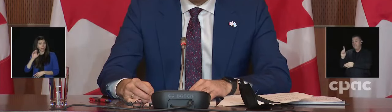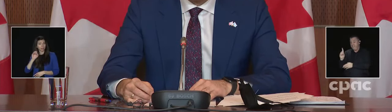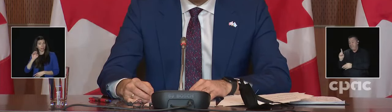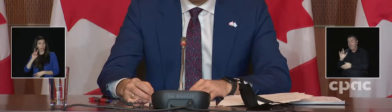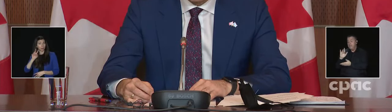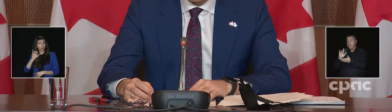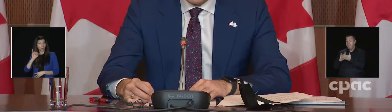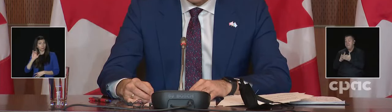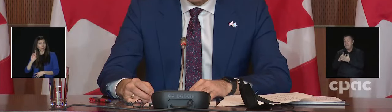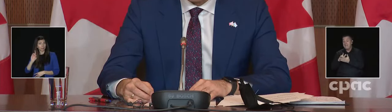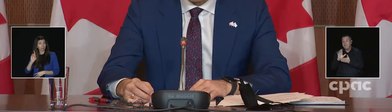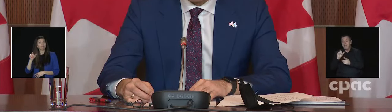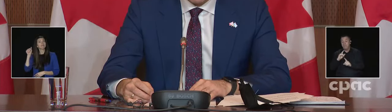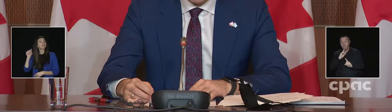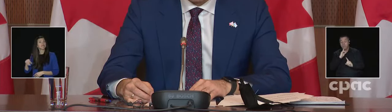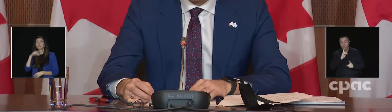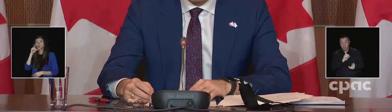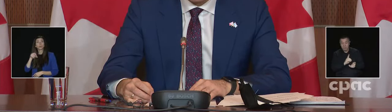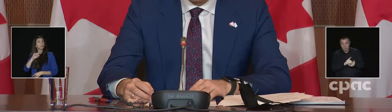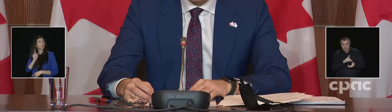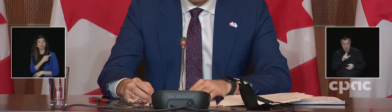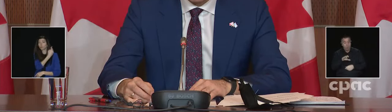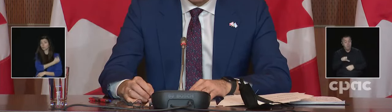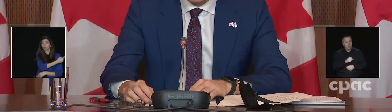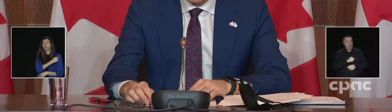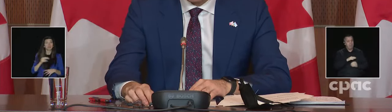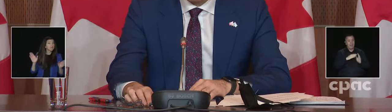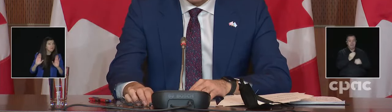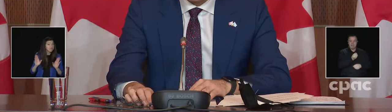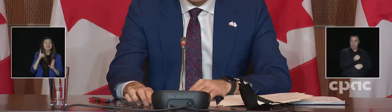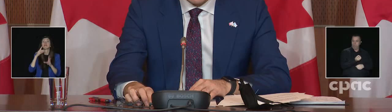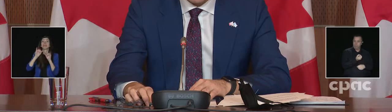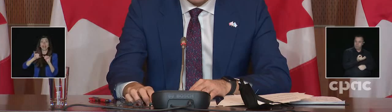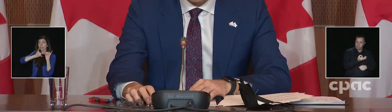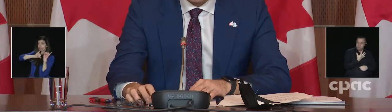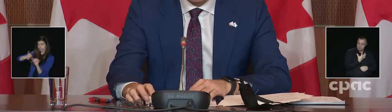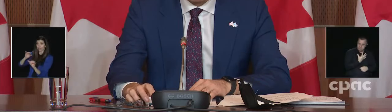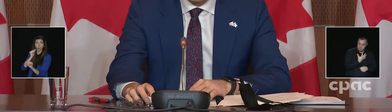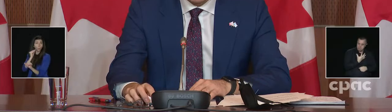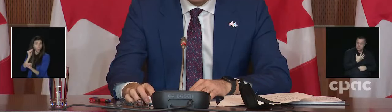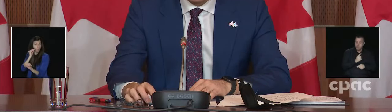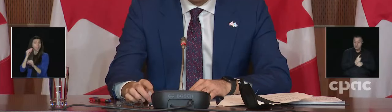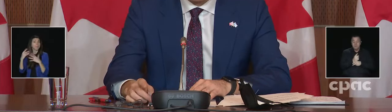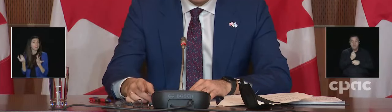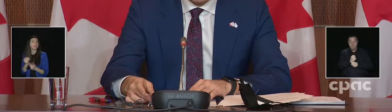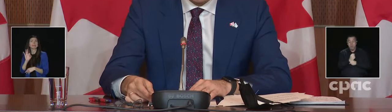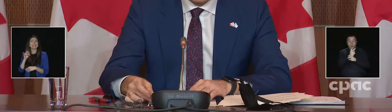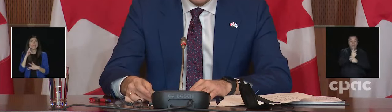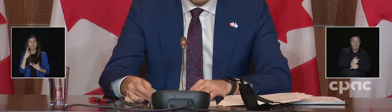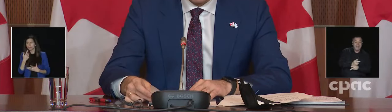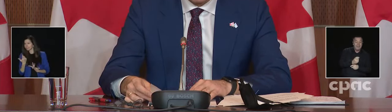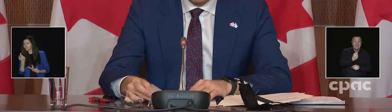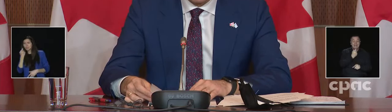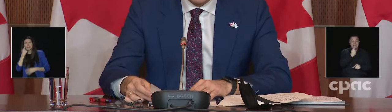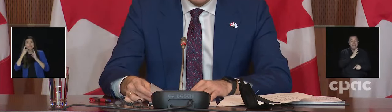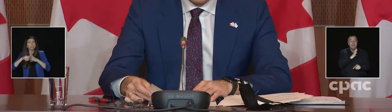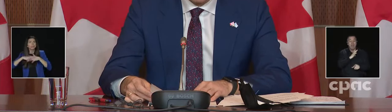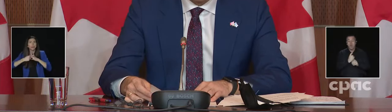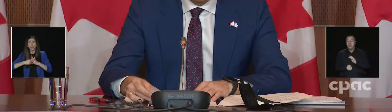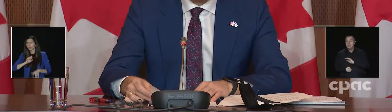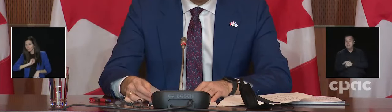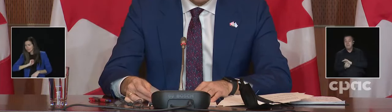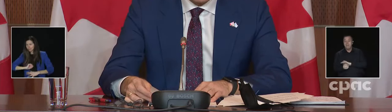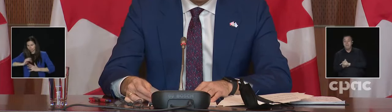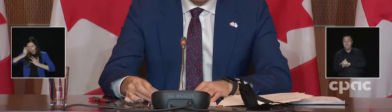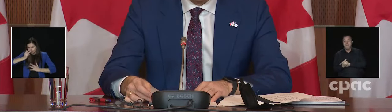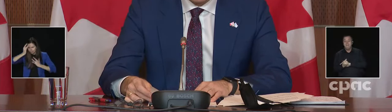will be used to treat adults with mild to moderate symptoms who are at high risk of progressing to serious illness.